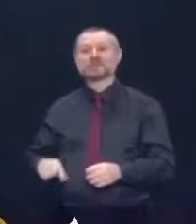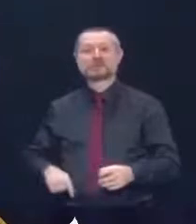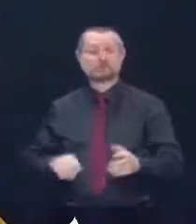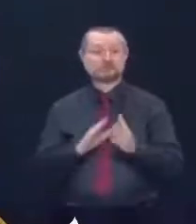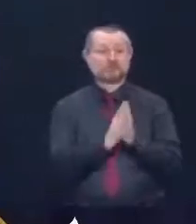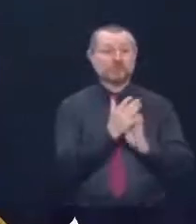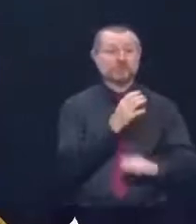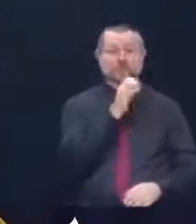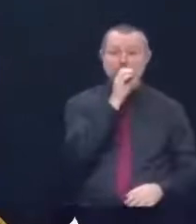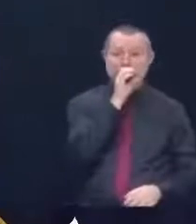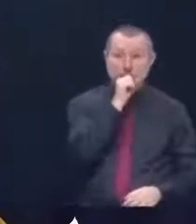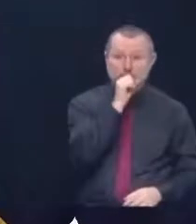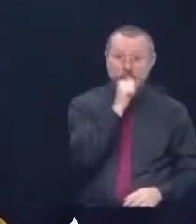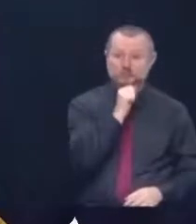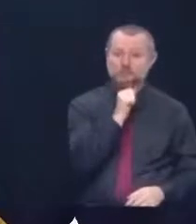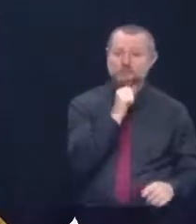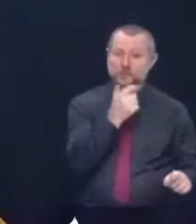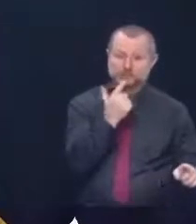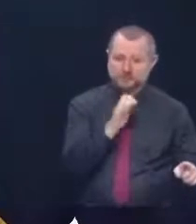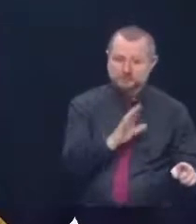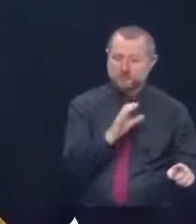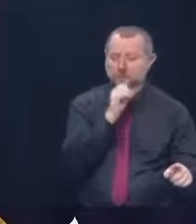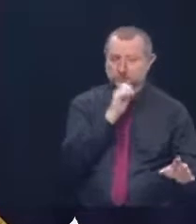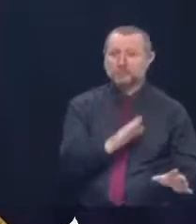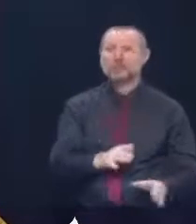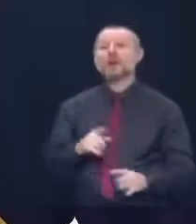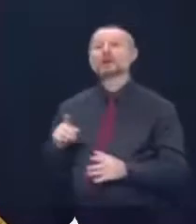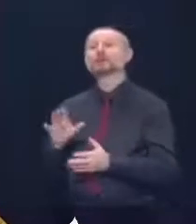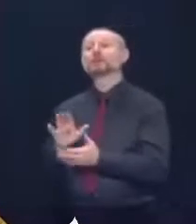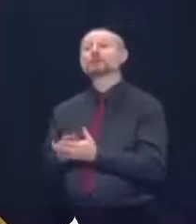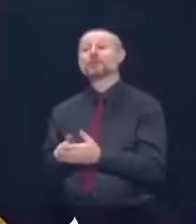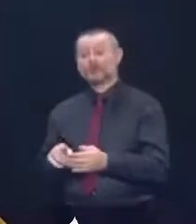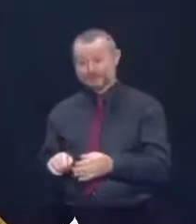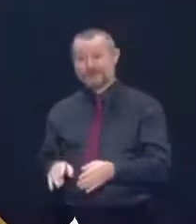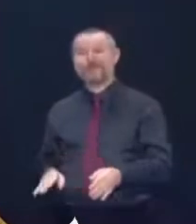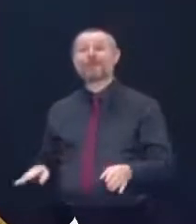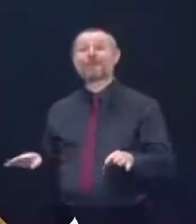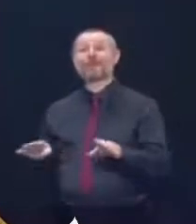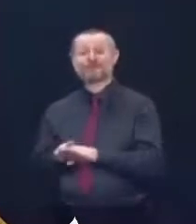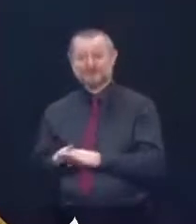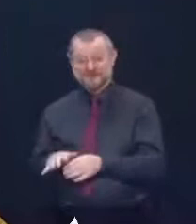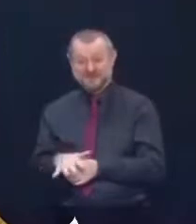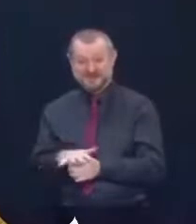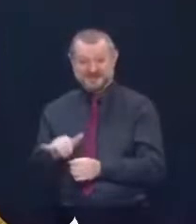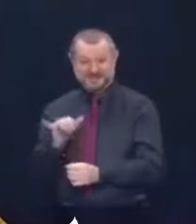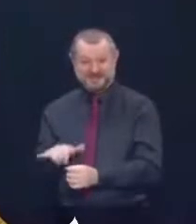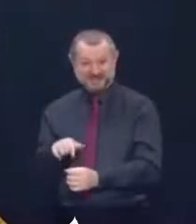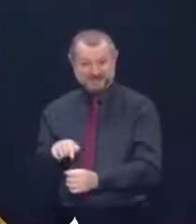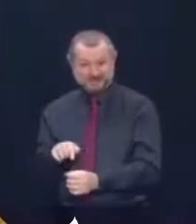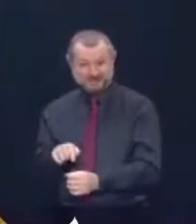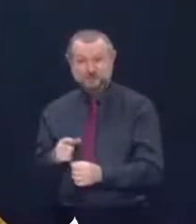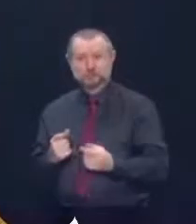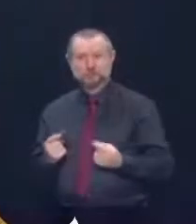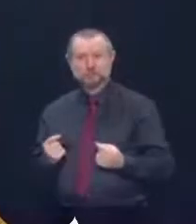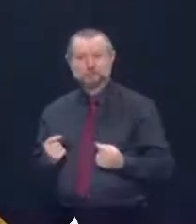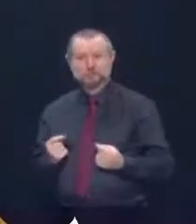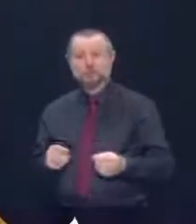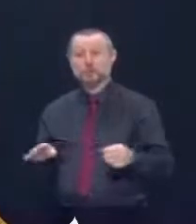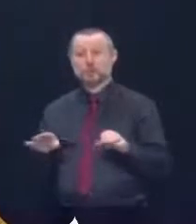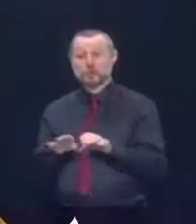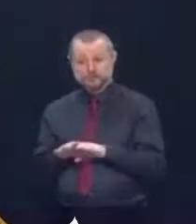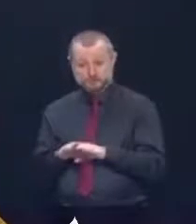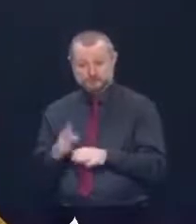zone. But schools closed in those zones, and what did they do? They closed for